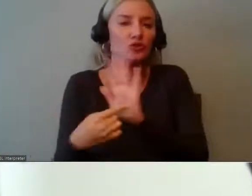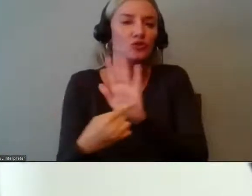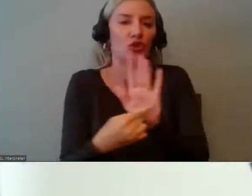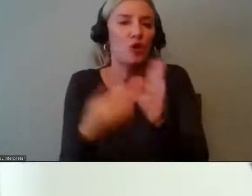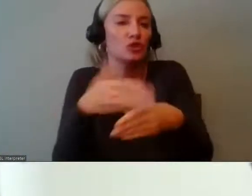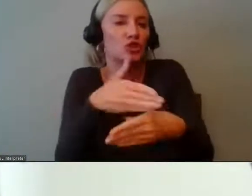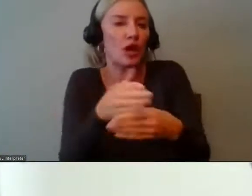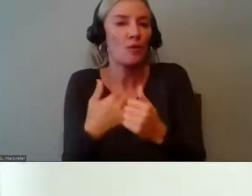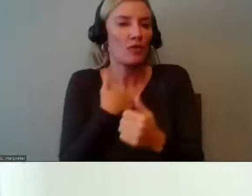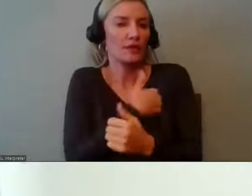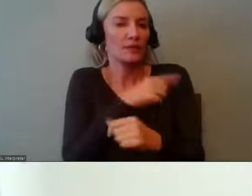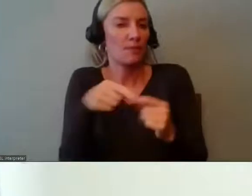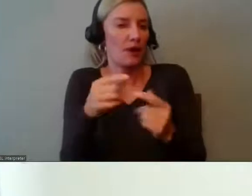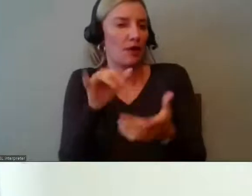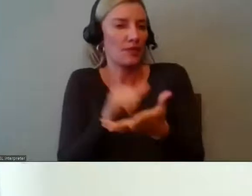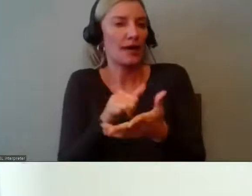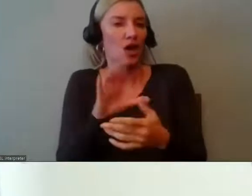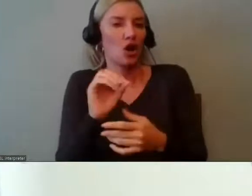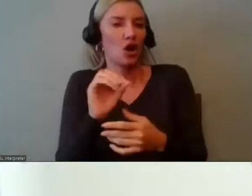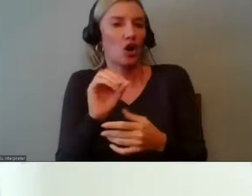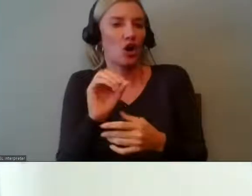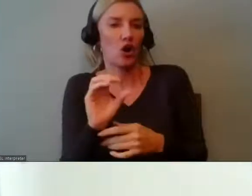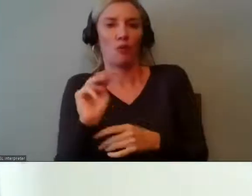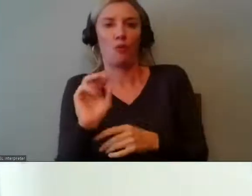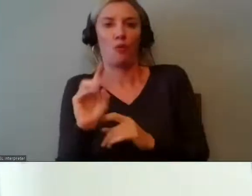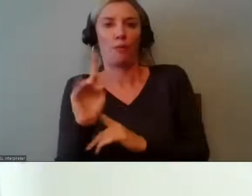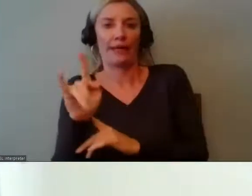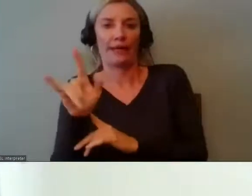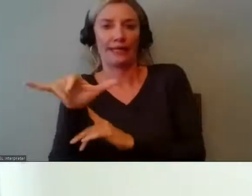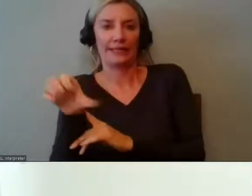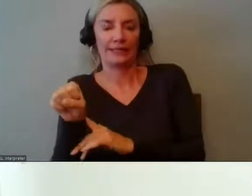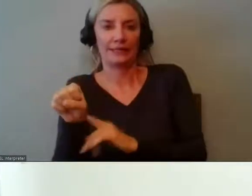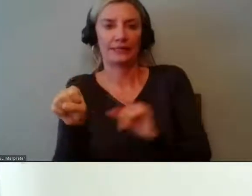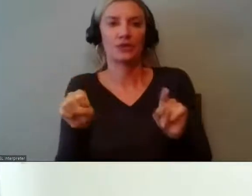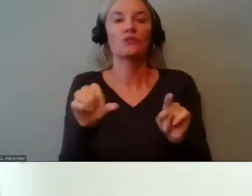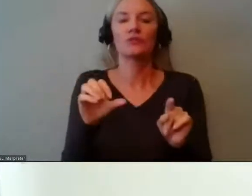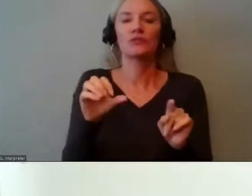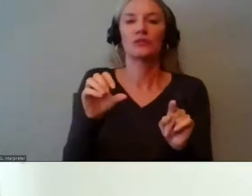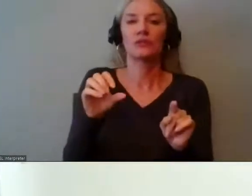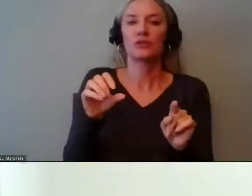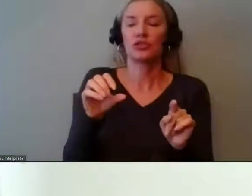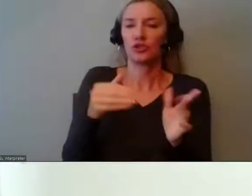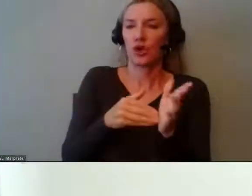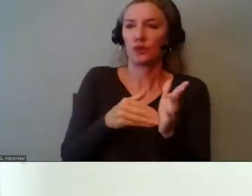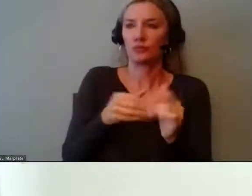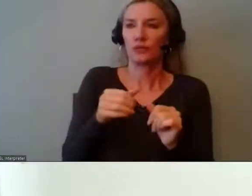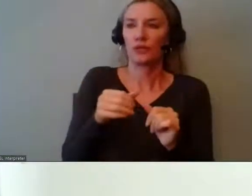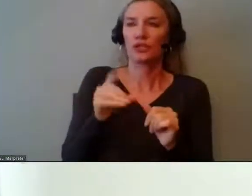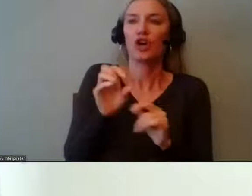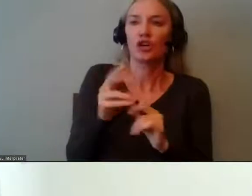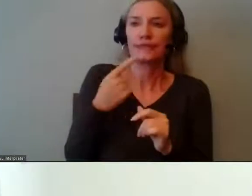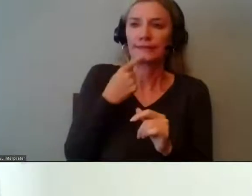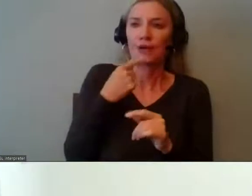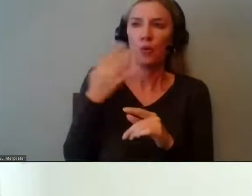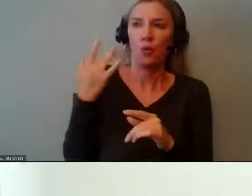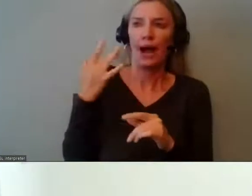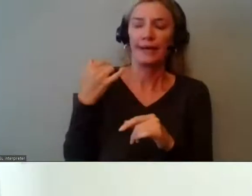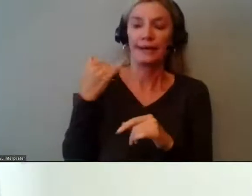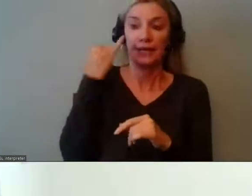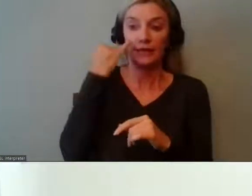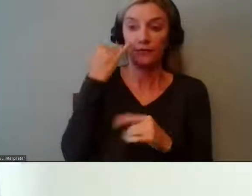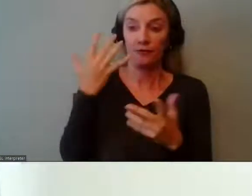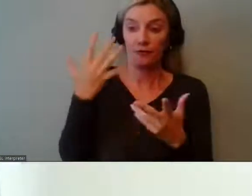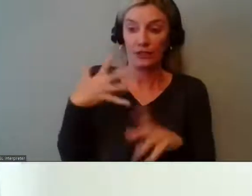people are vaccinated, why are they getting very sick and hospitalized?